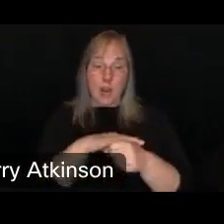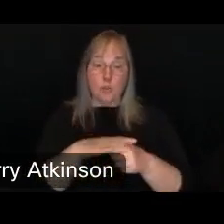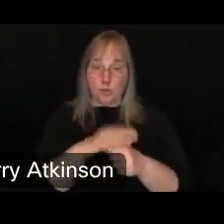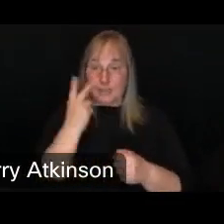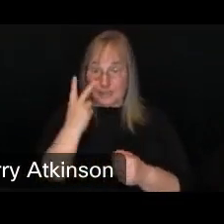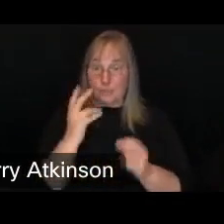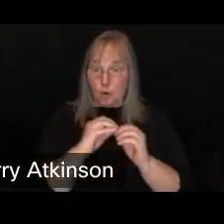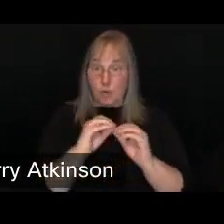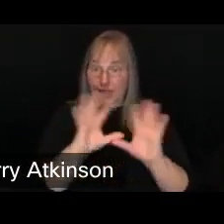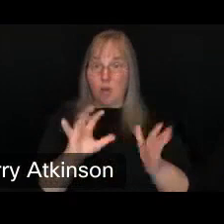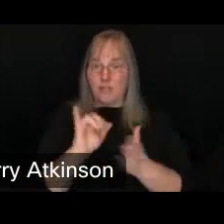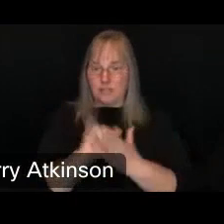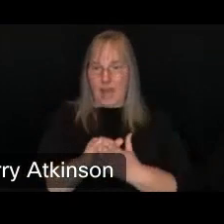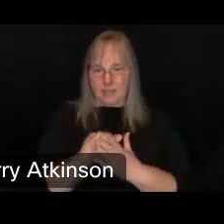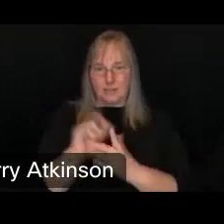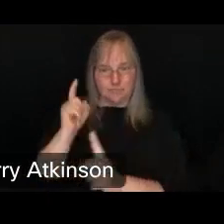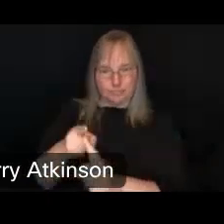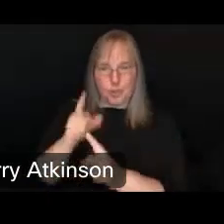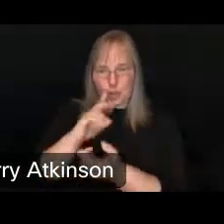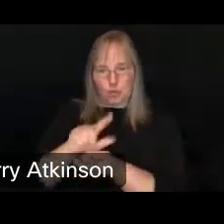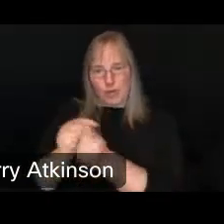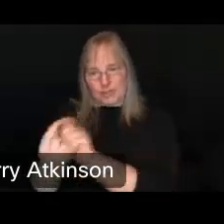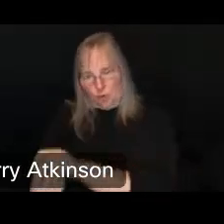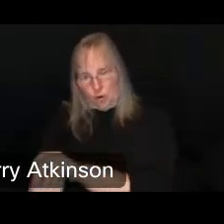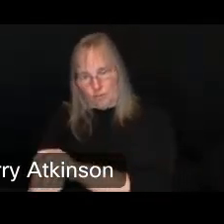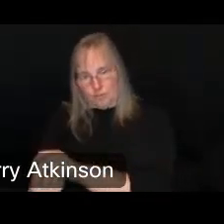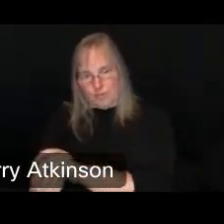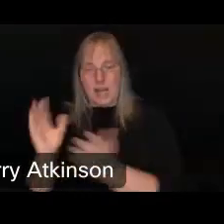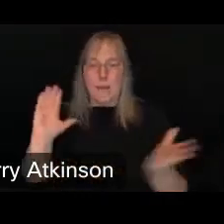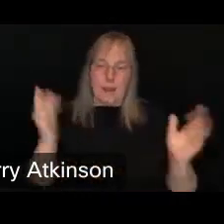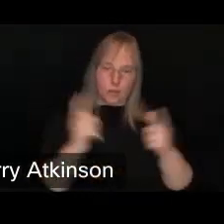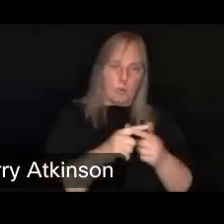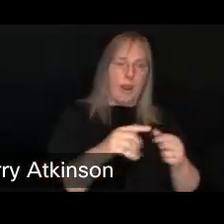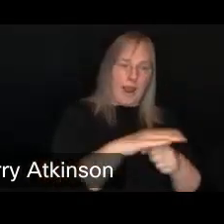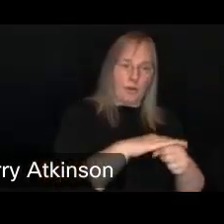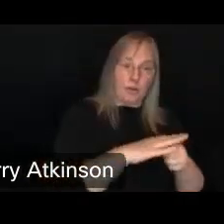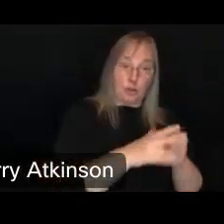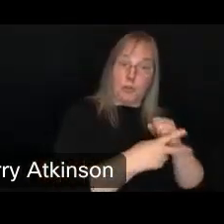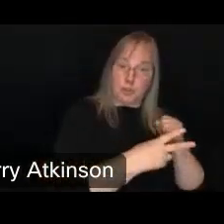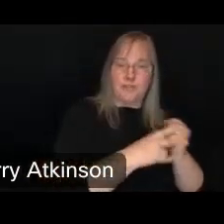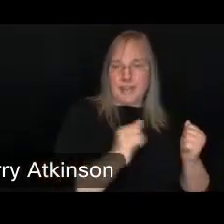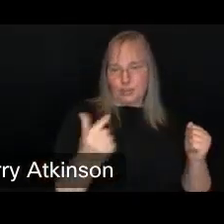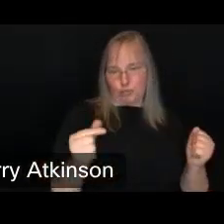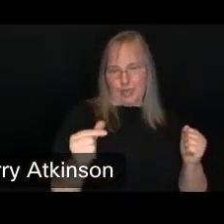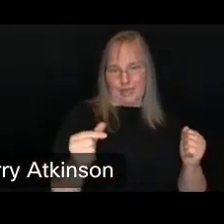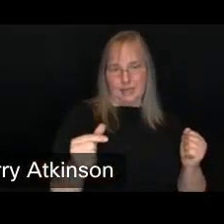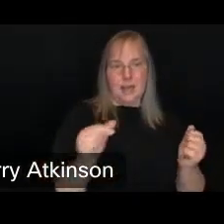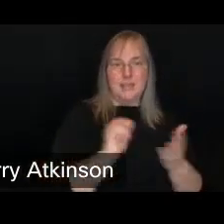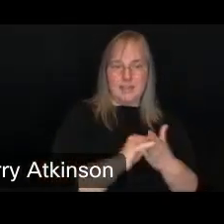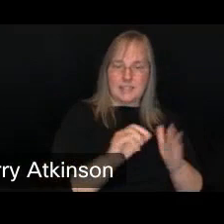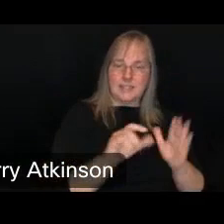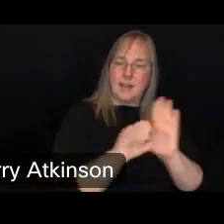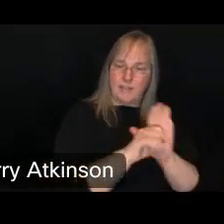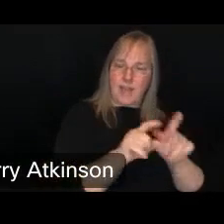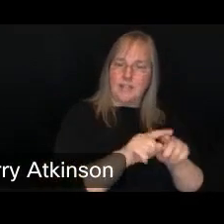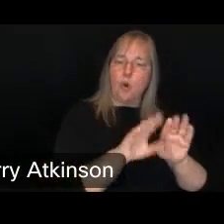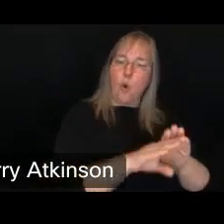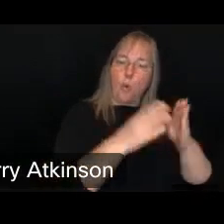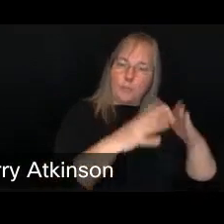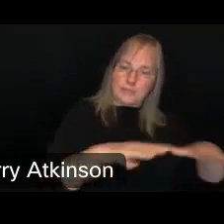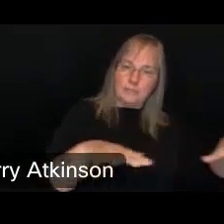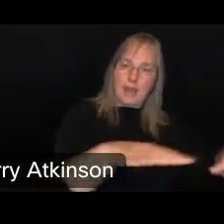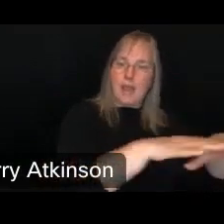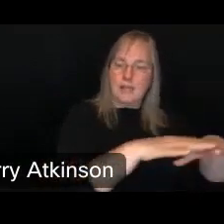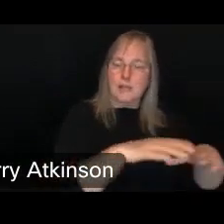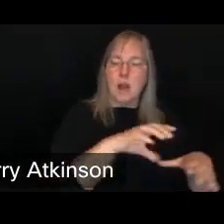areas intended to transform versus areas to preserve, such as these green areas, which are identified as open space. Other areas to preserve